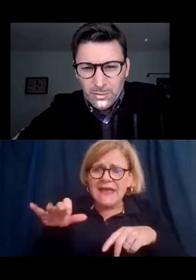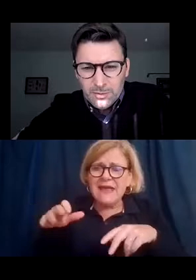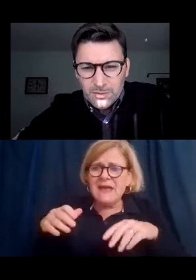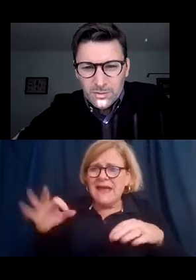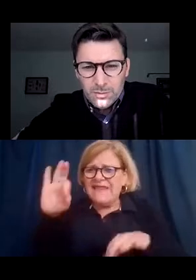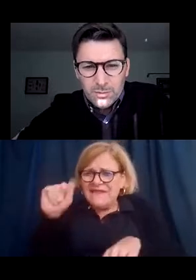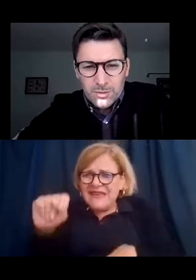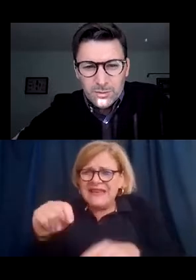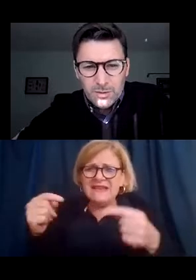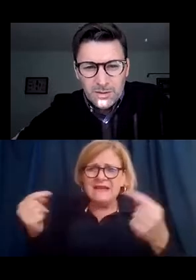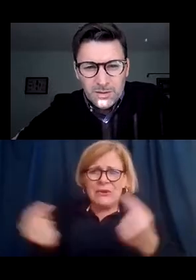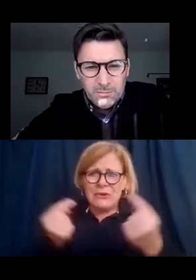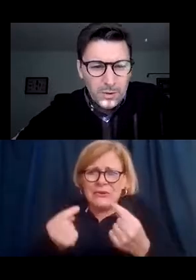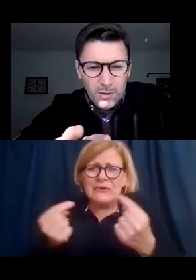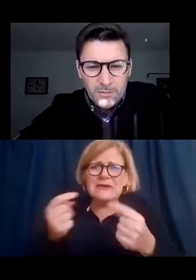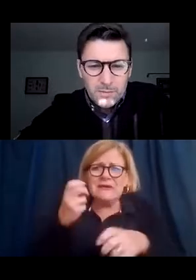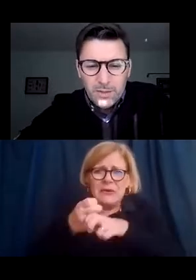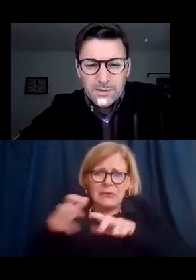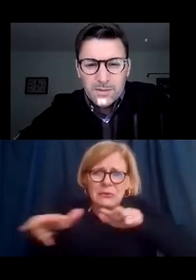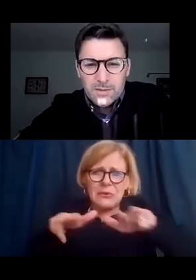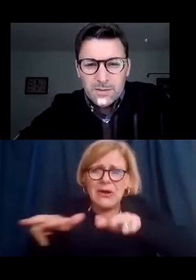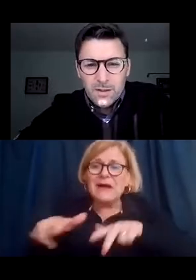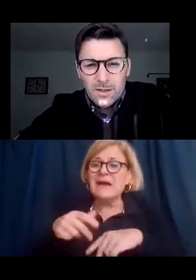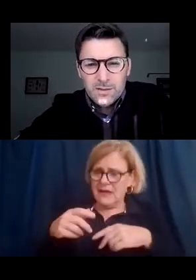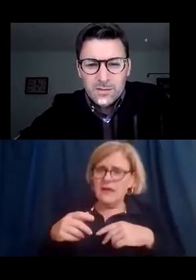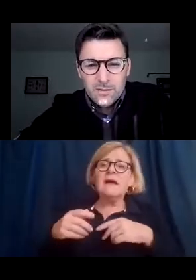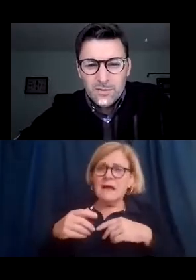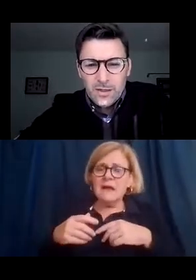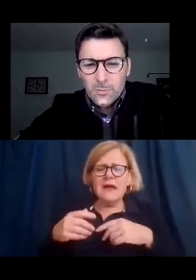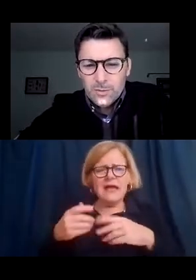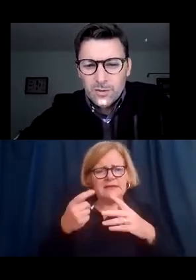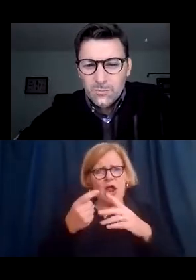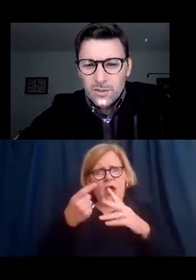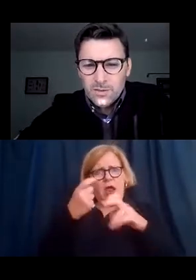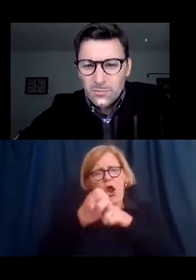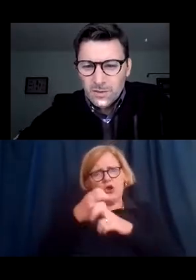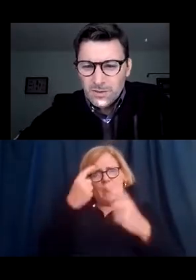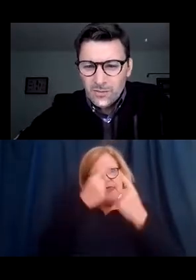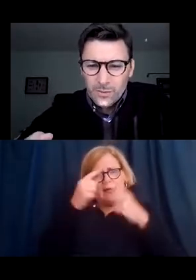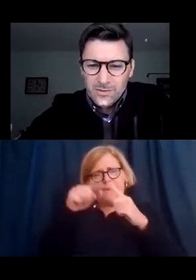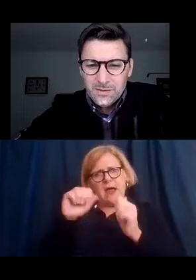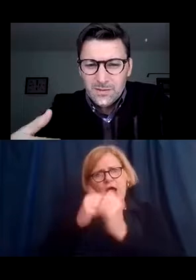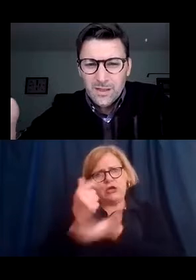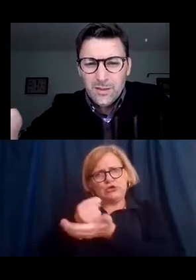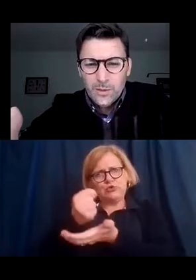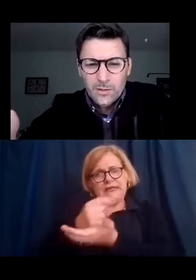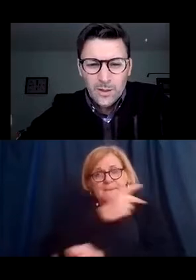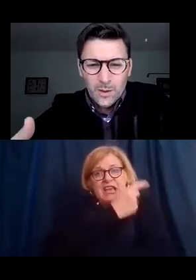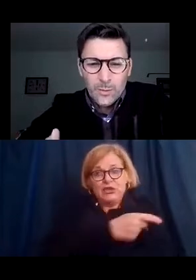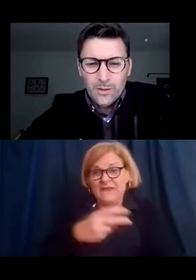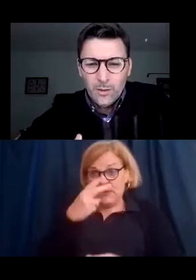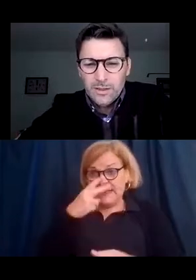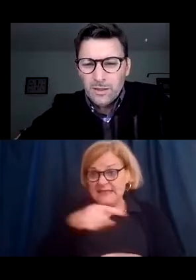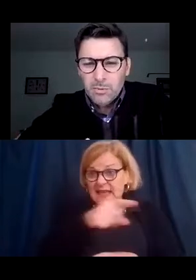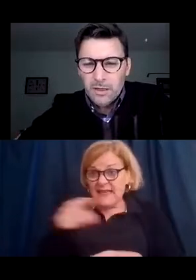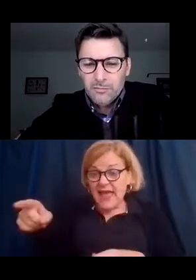incredibly important to put all of these processes in our heads in terms of how we're treating the patients, because if we see this anywhere,